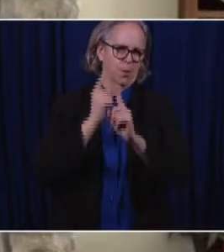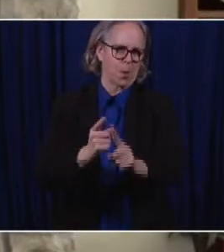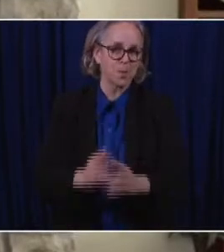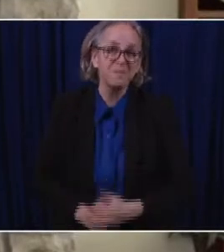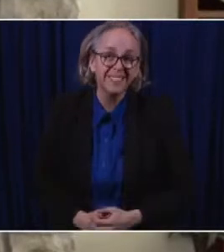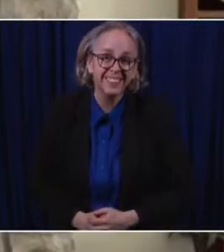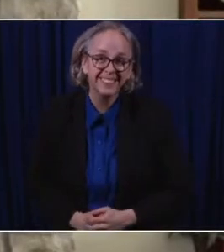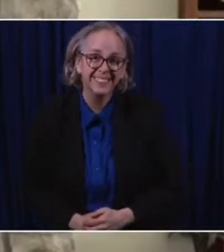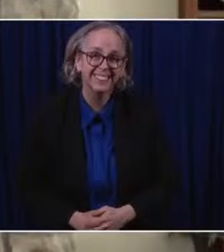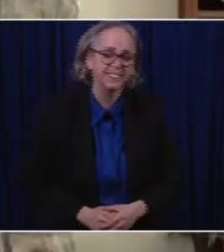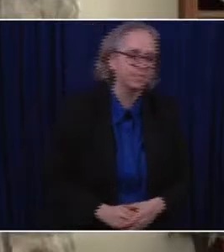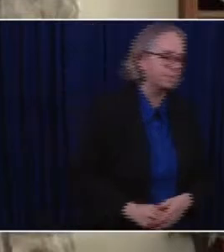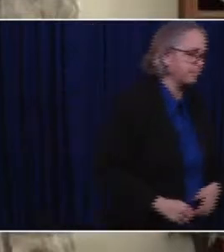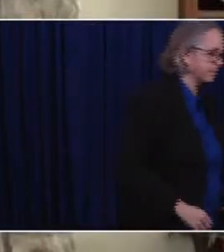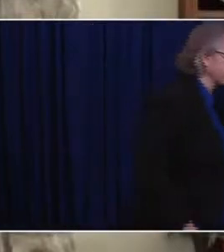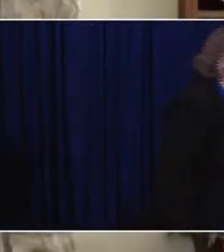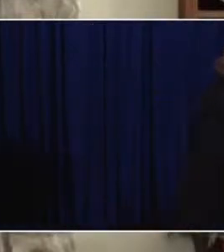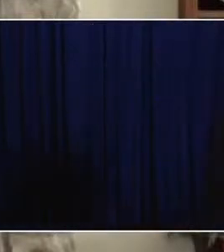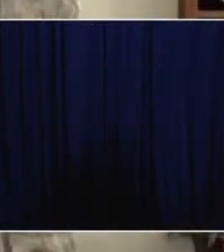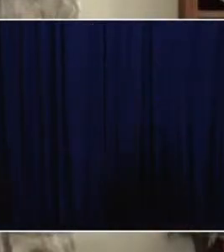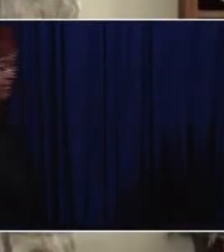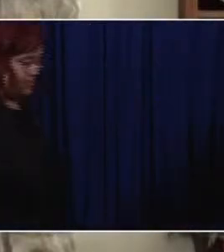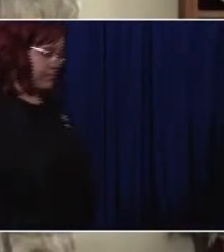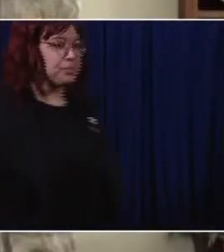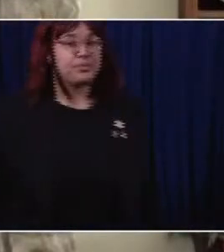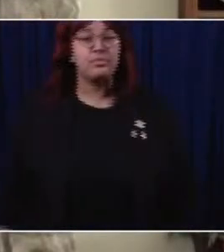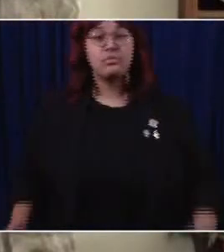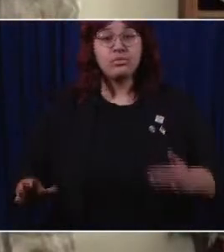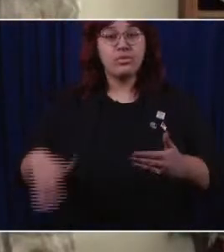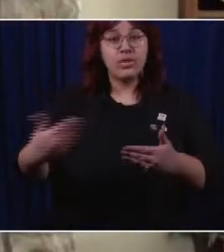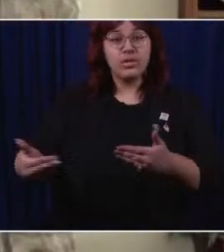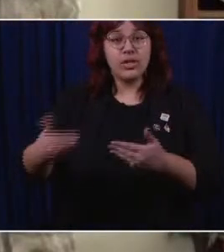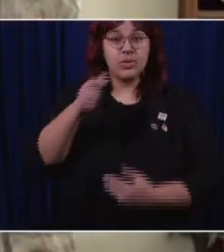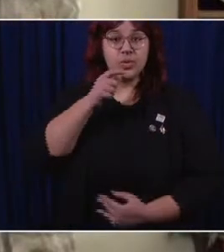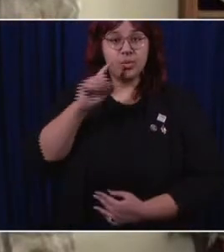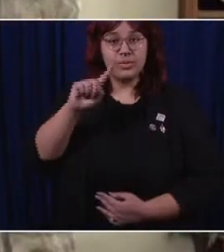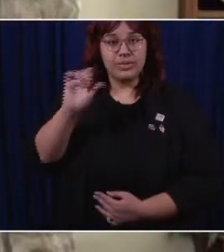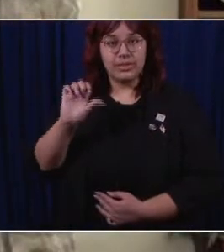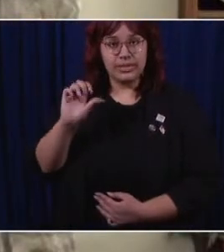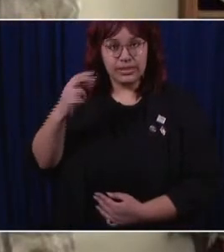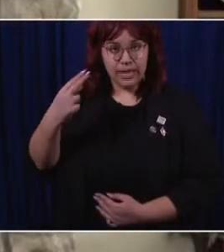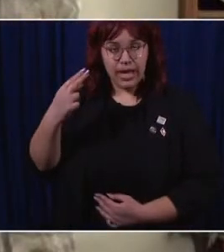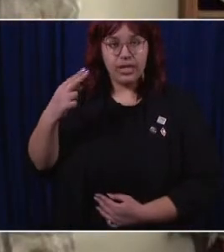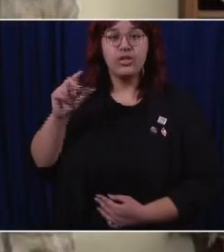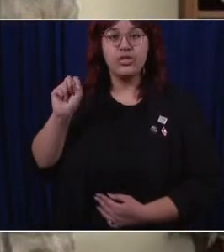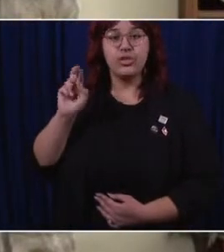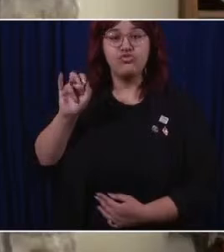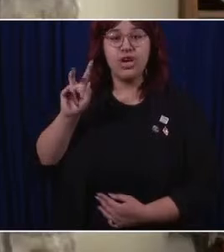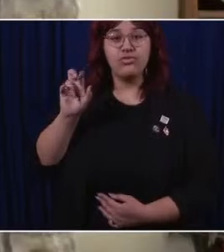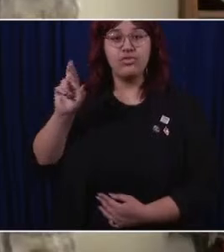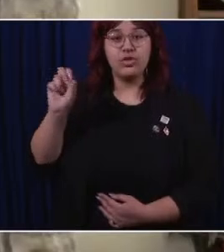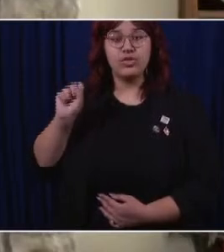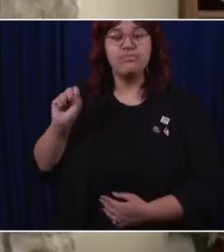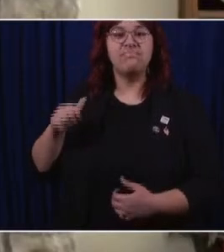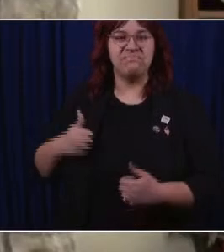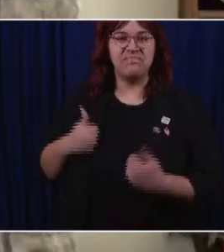Next question is from Zach Shrivers at WTAP in Parkersburg, West Virginia. Hi, Governor. I had a question